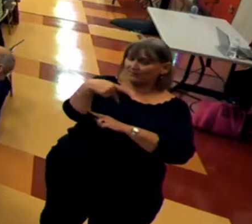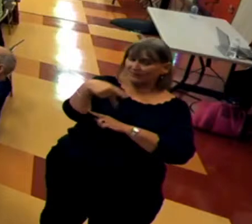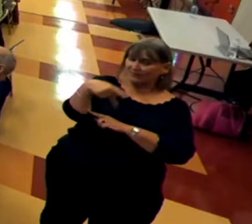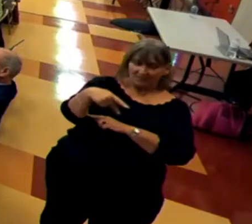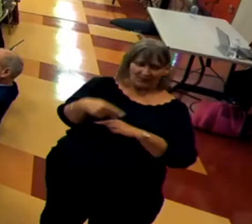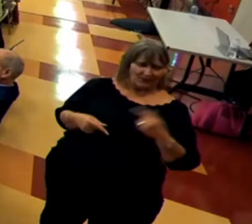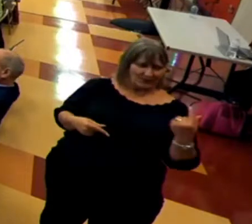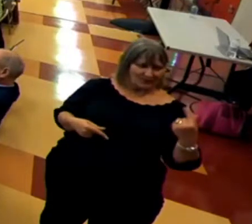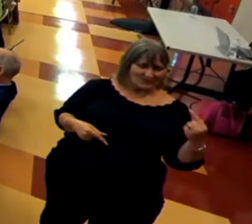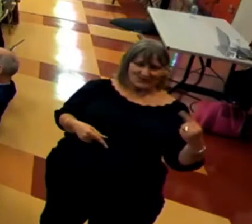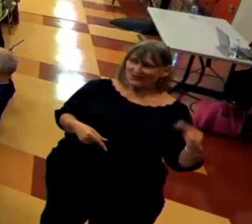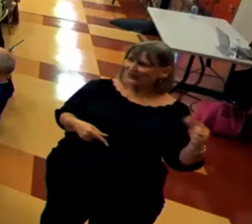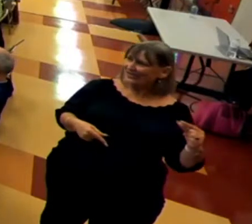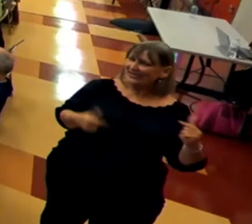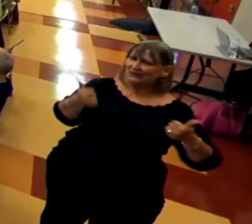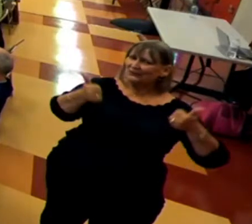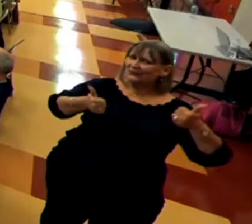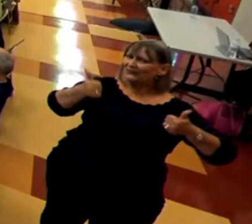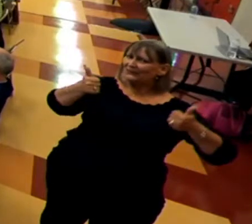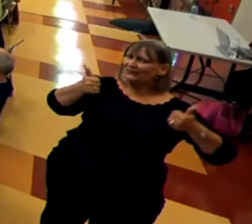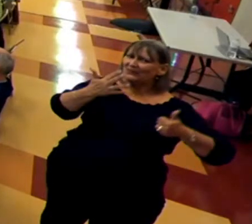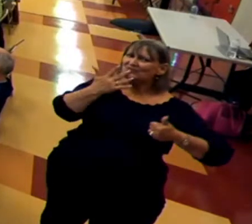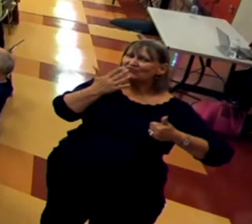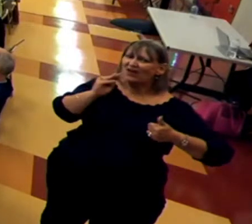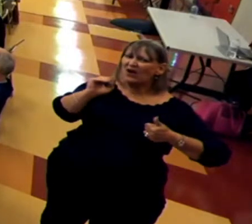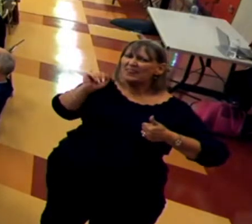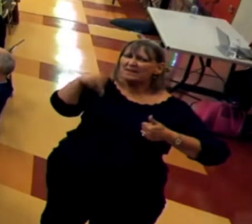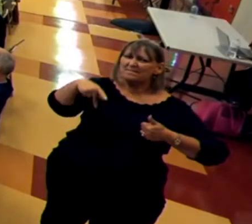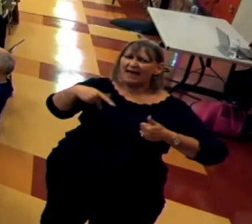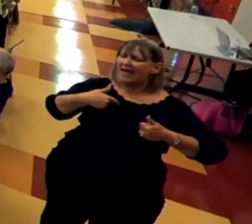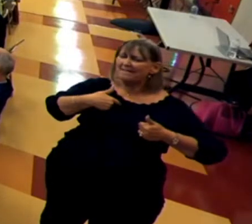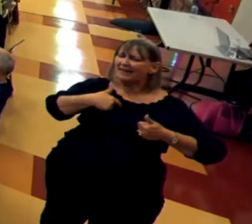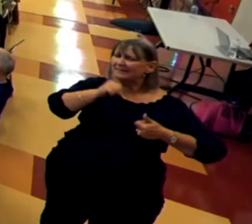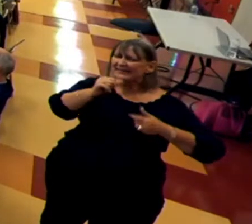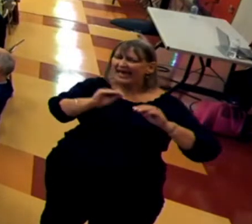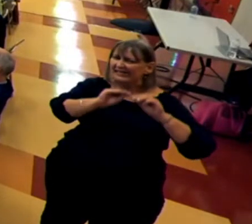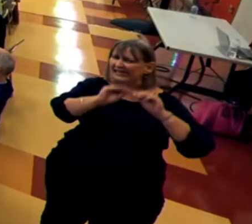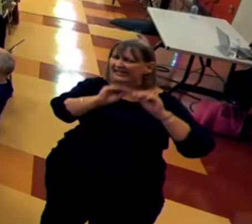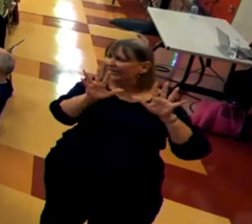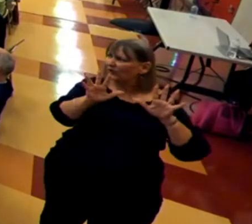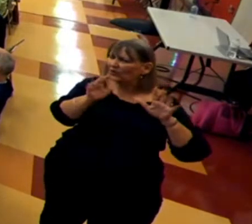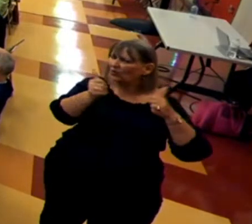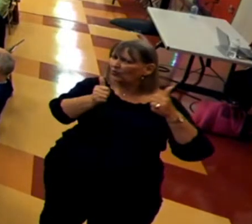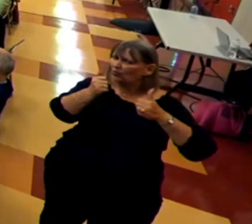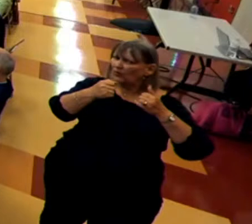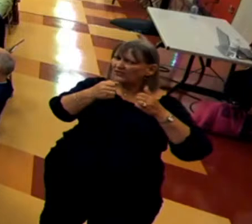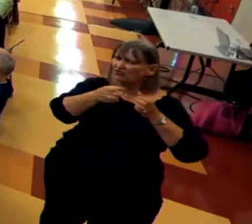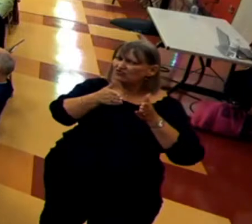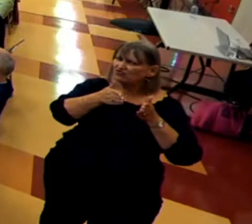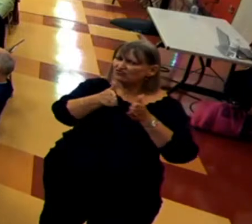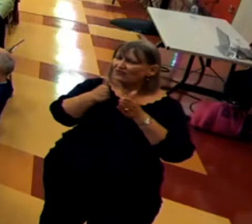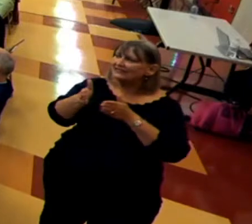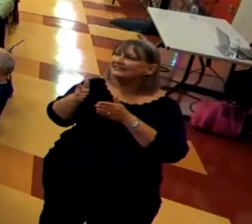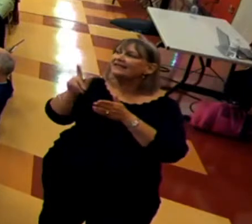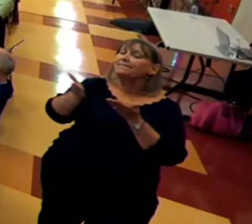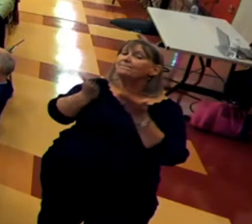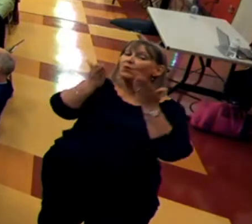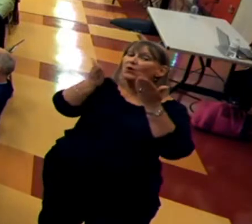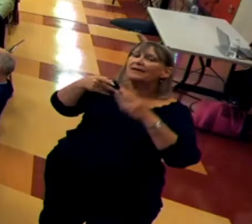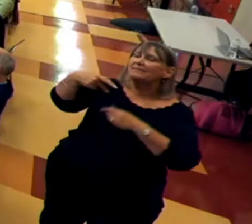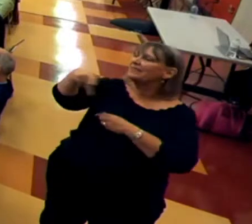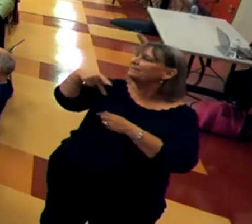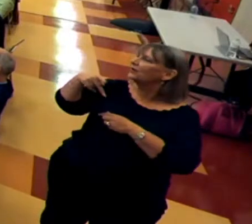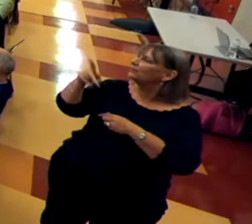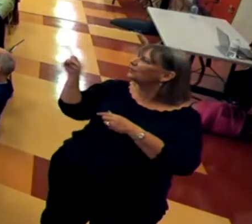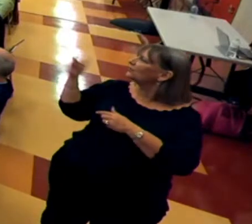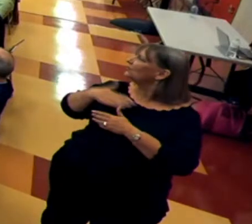on the one that they put up? I wasn't clear what the streets The one were. that they put up, it was the purple. Can we put that one